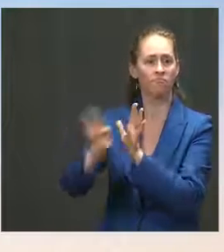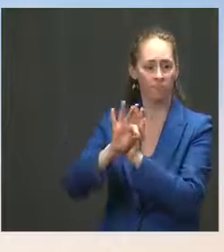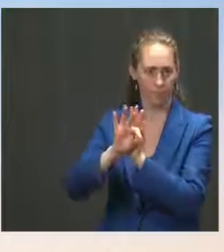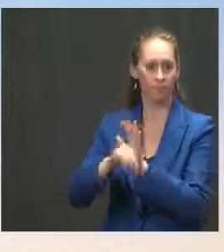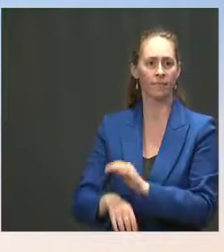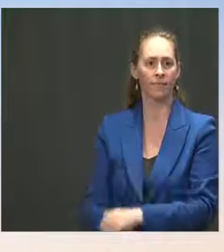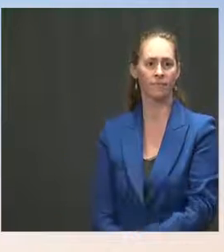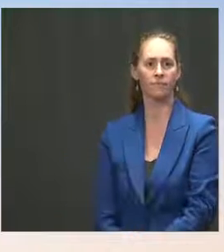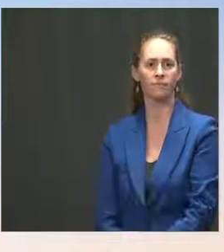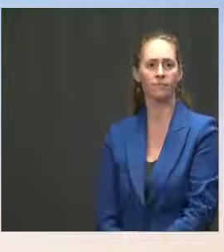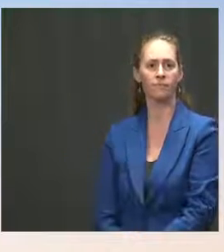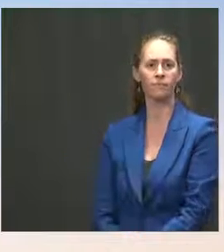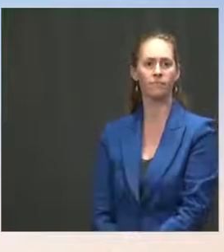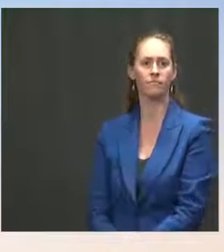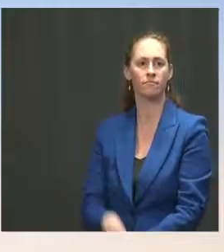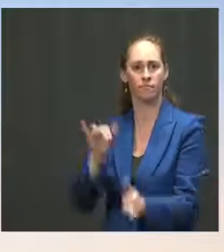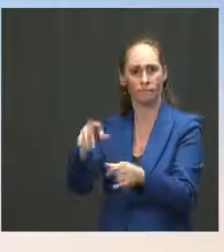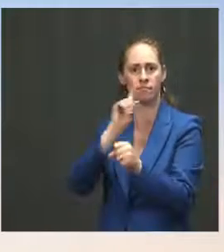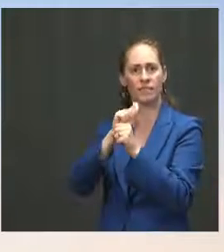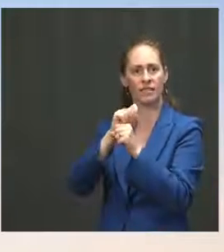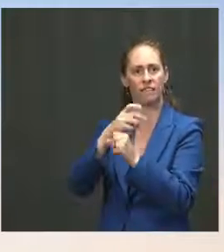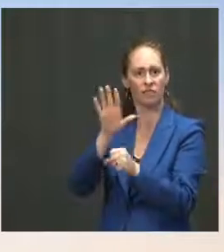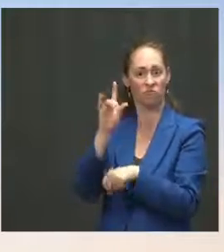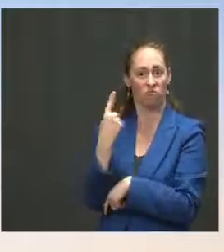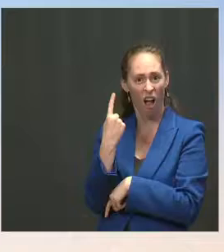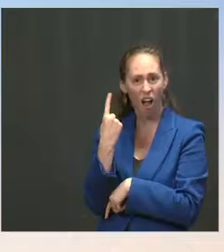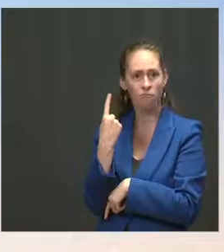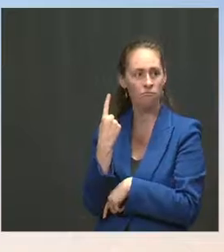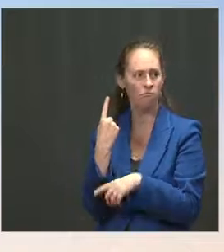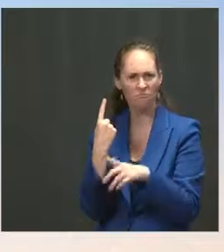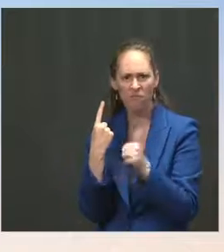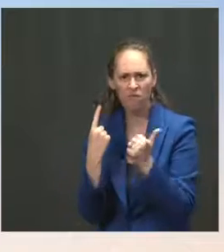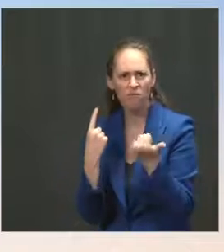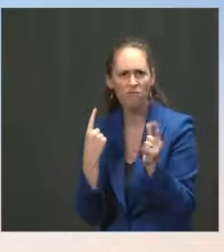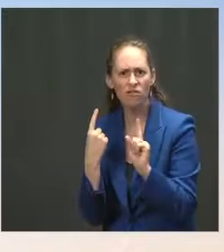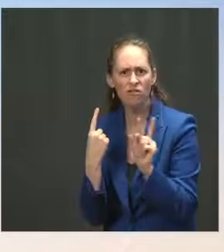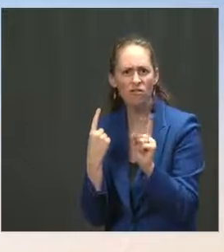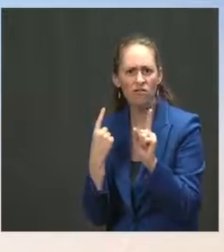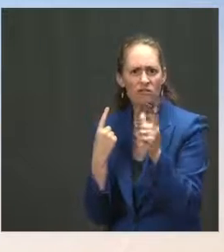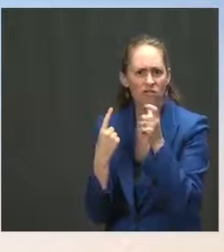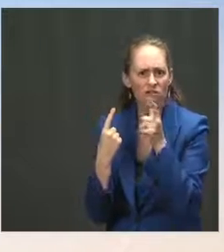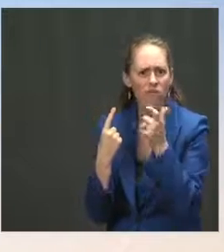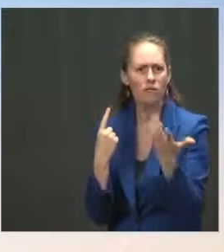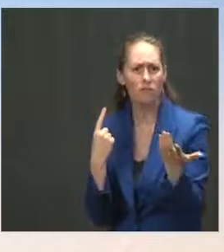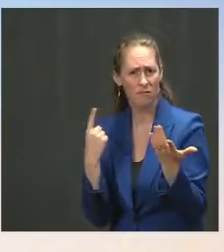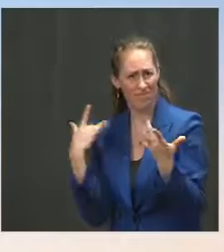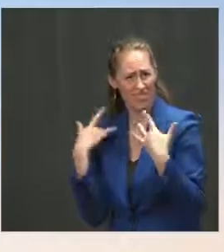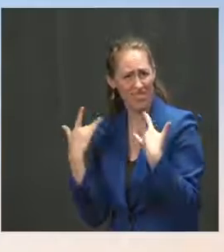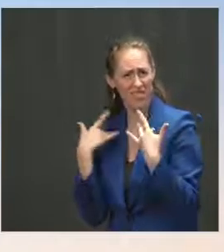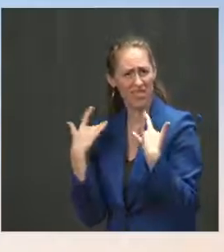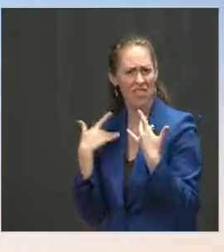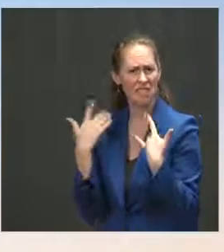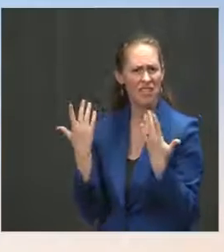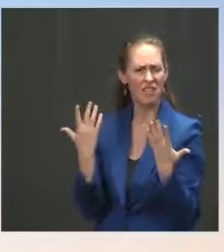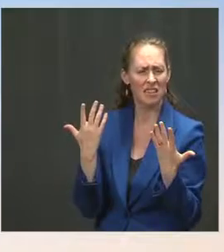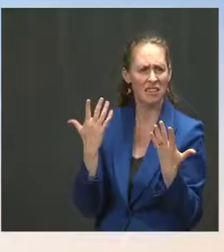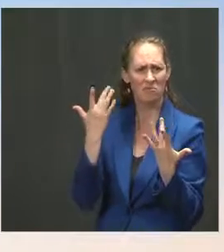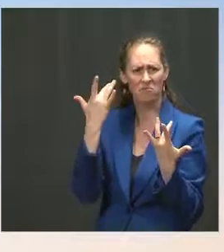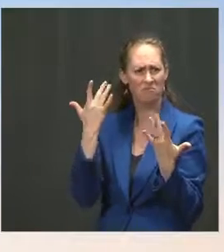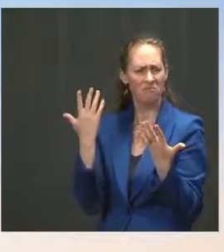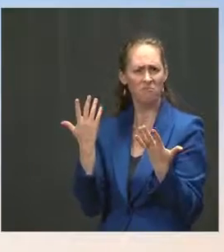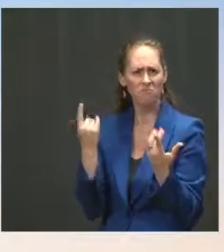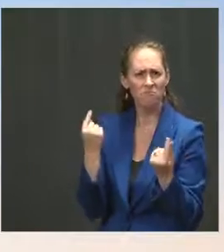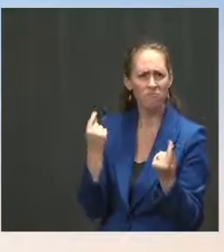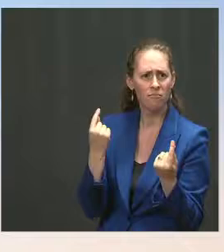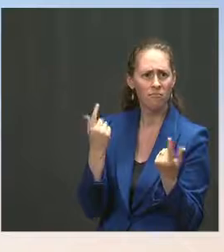be confirmed. Is this something that the president is concerned about? What is the White House doing about kind